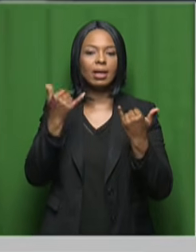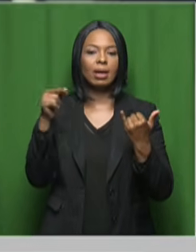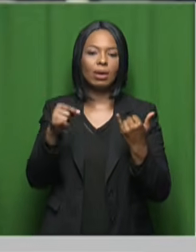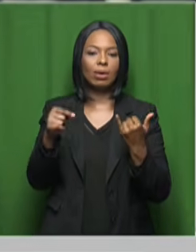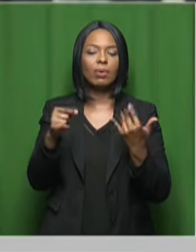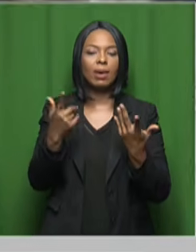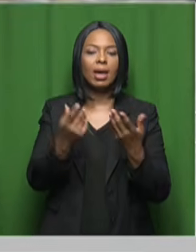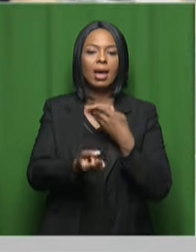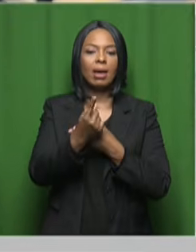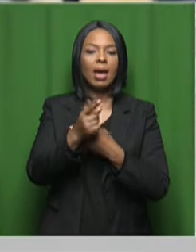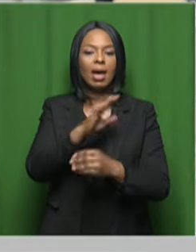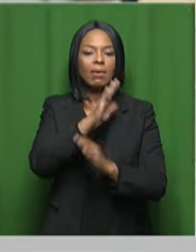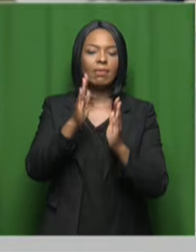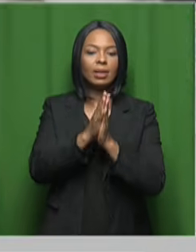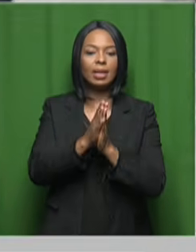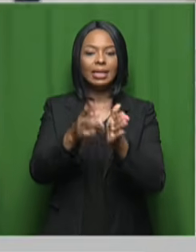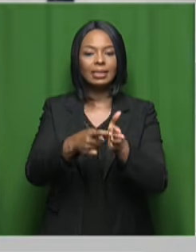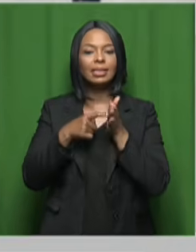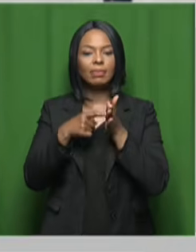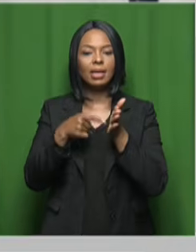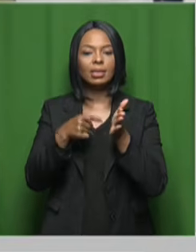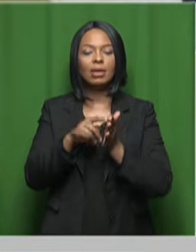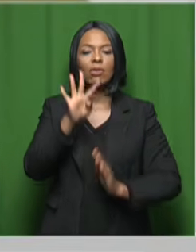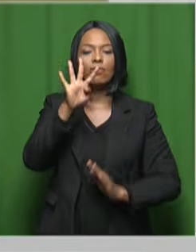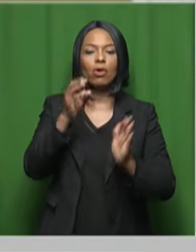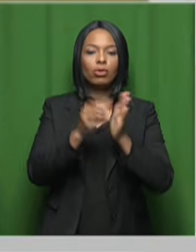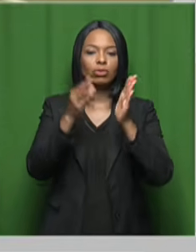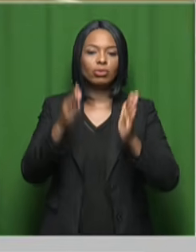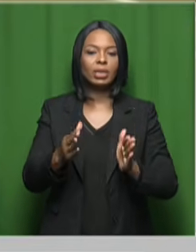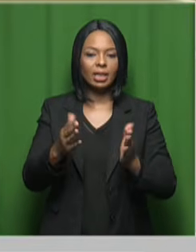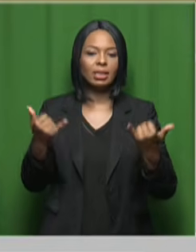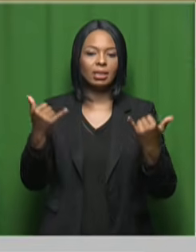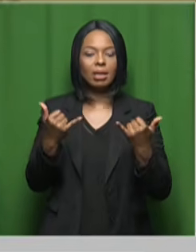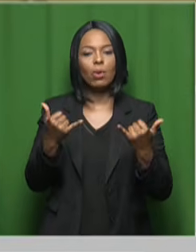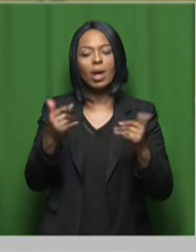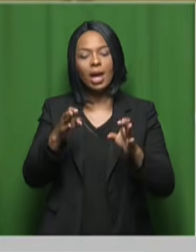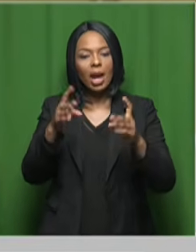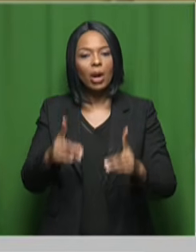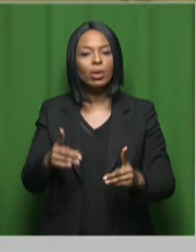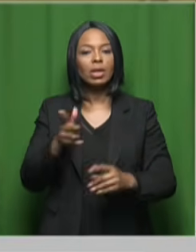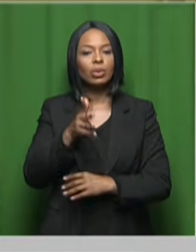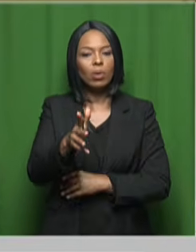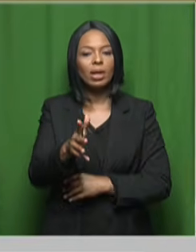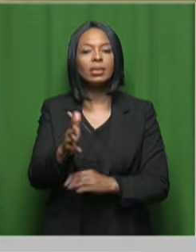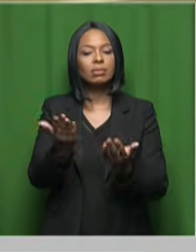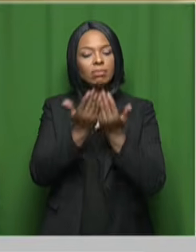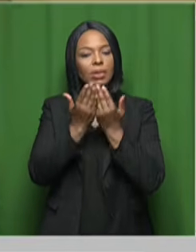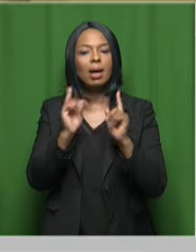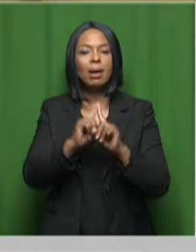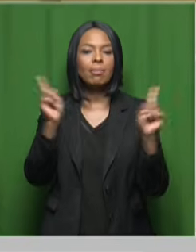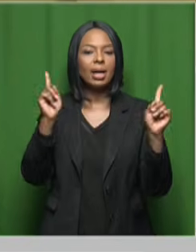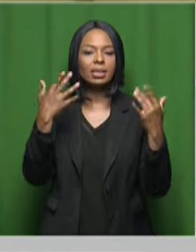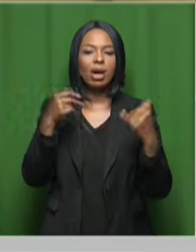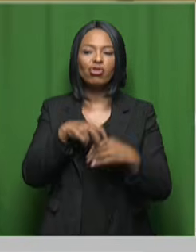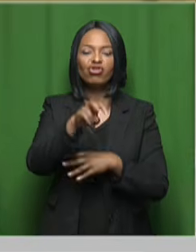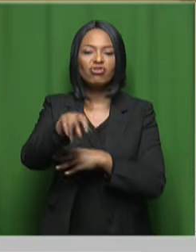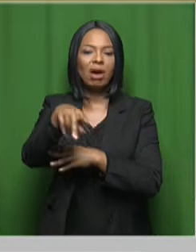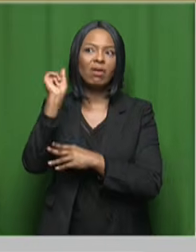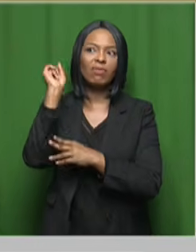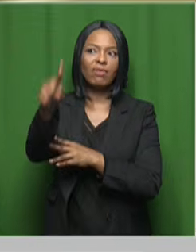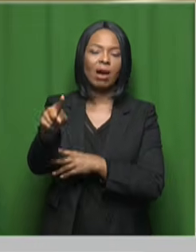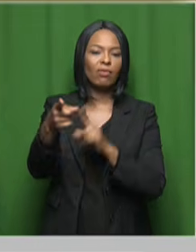all over the place. And the demand is there for students to obviously want to get an education, but they can't travel the distances